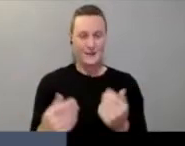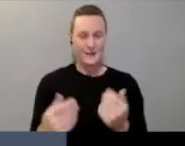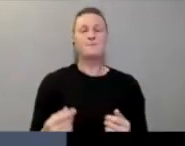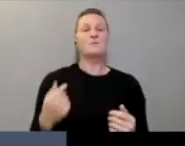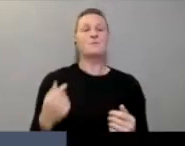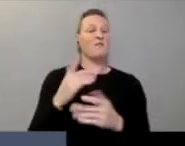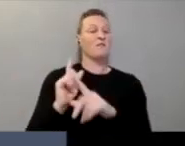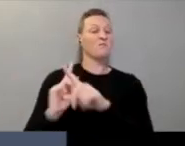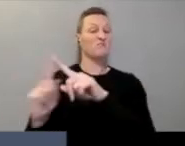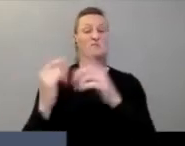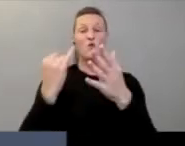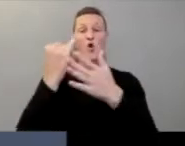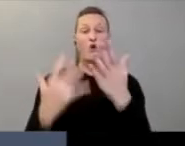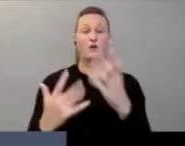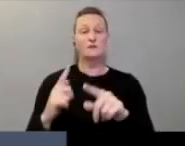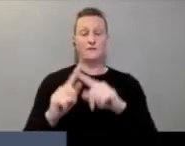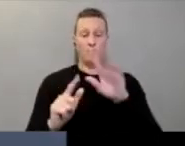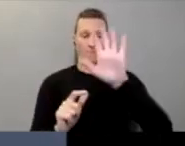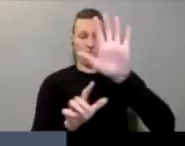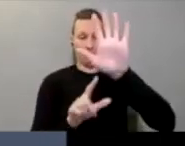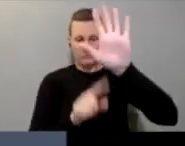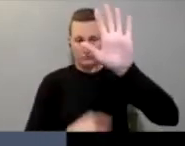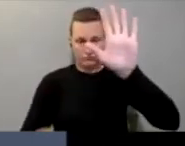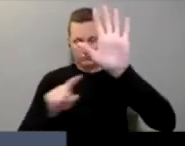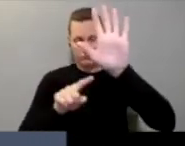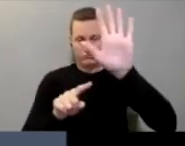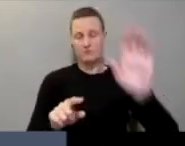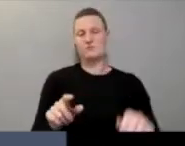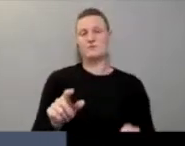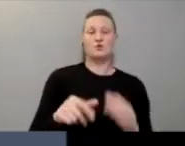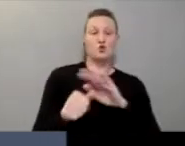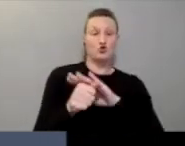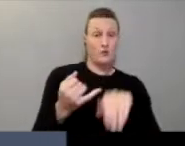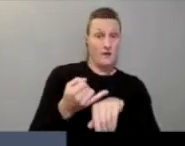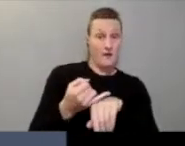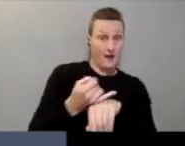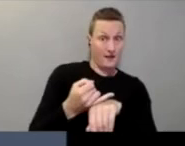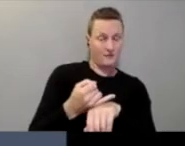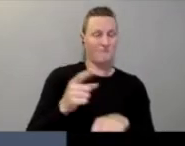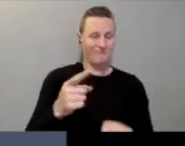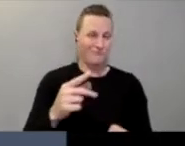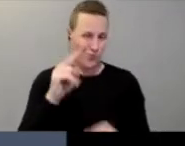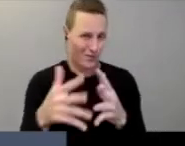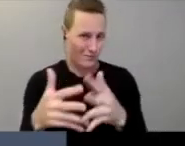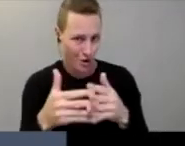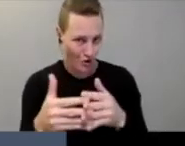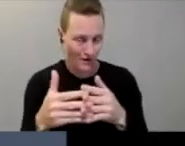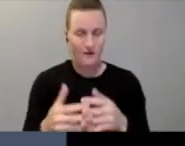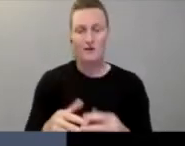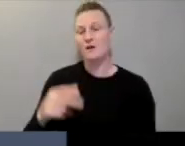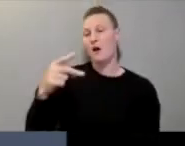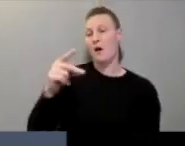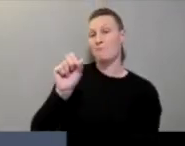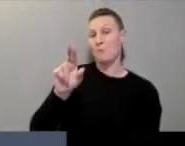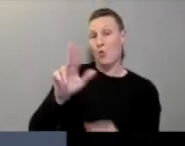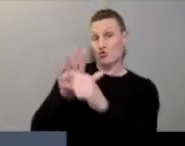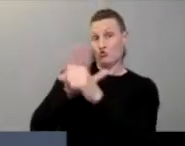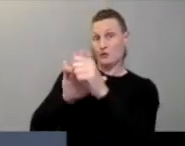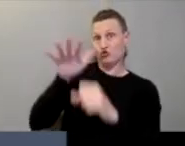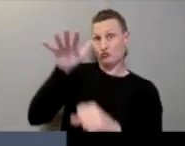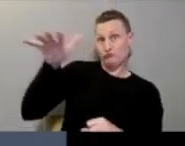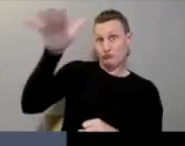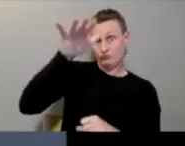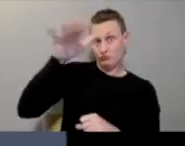the Pacific, and North America, or AKA Turtle Island for me. We're excited to think about how these kind